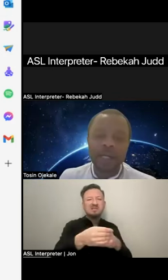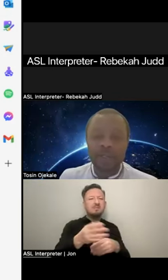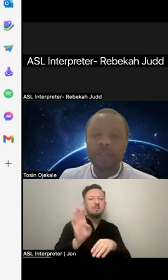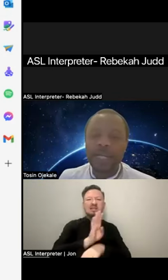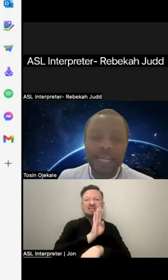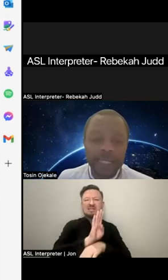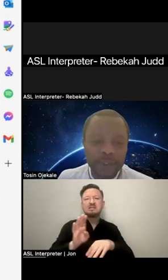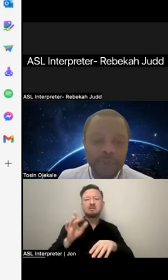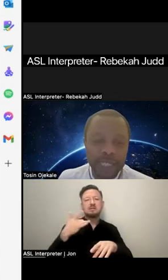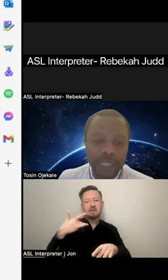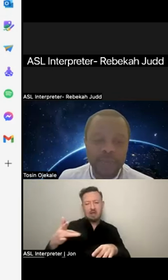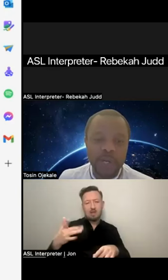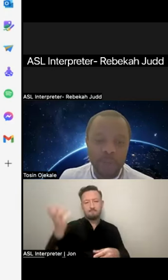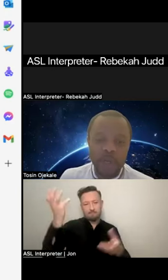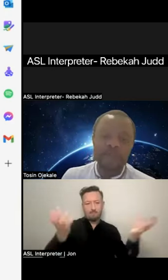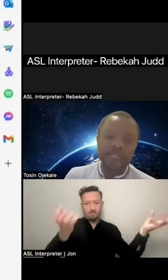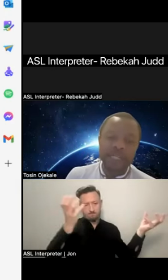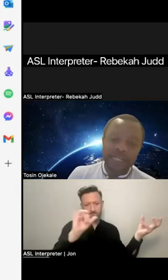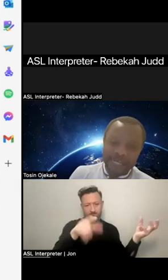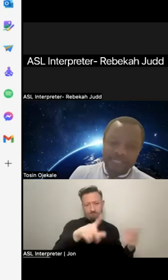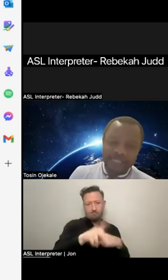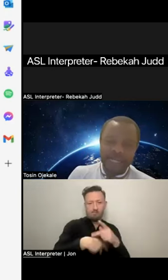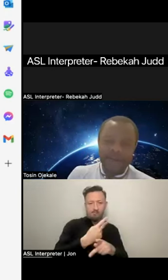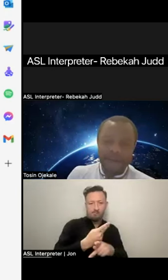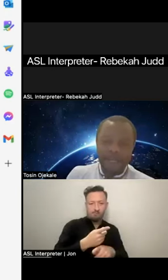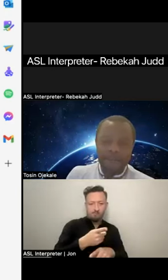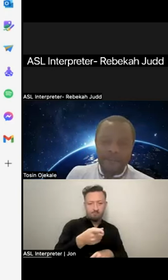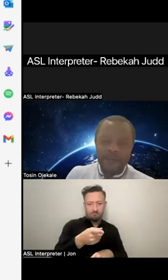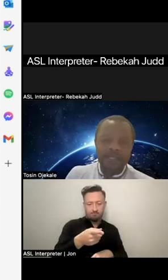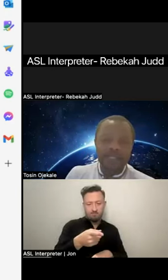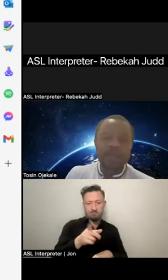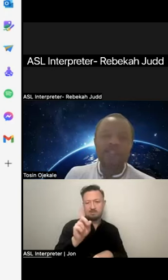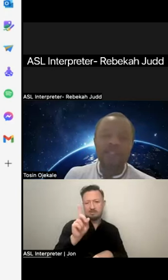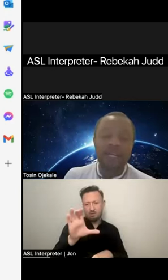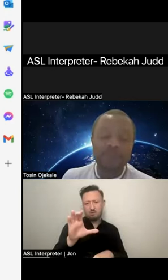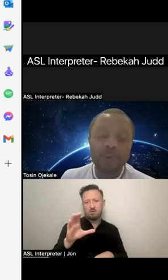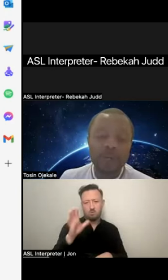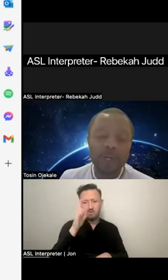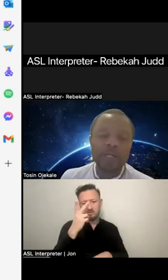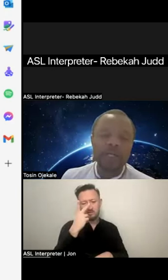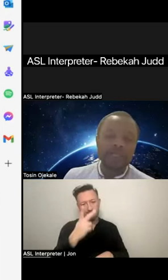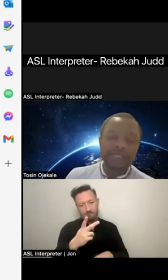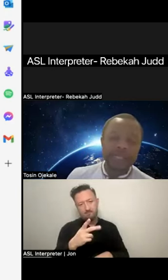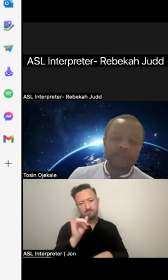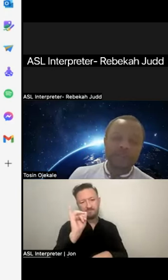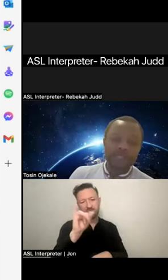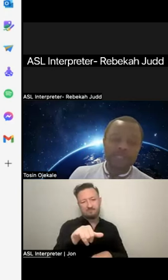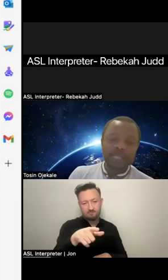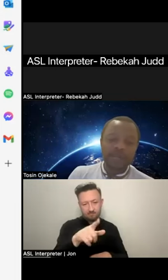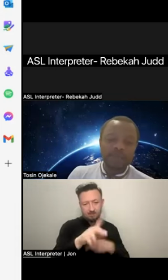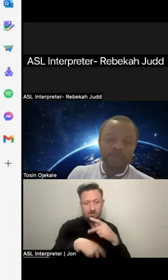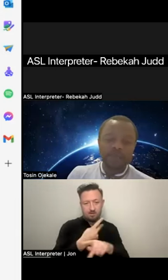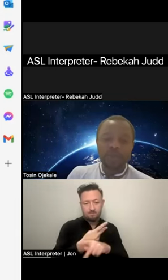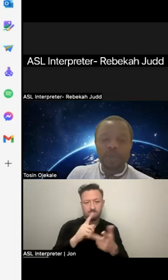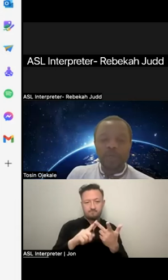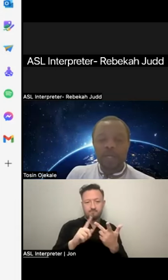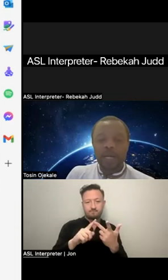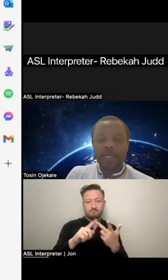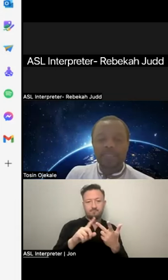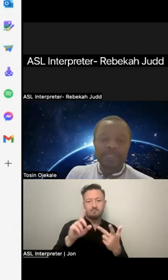that. So you are likely to see this one more even in a data center, right? This conventional smoke detector, because it's able